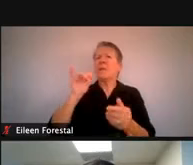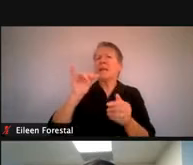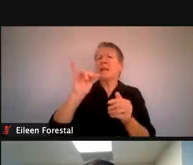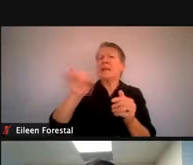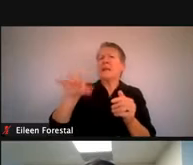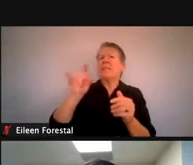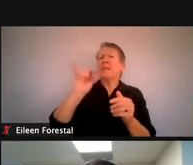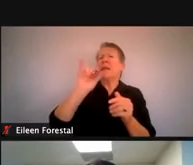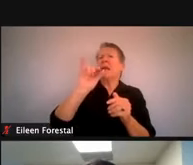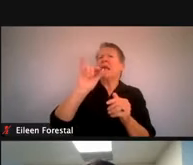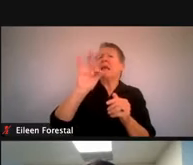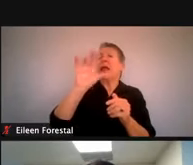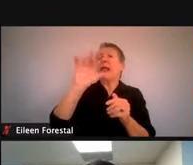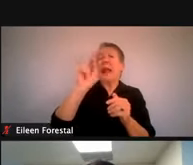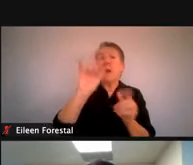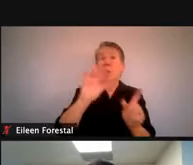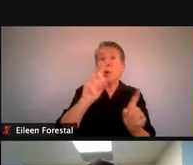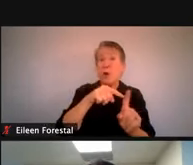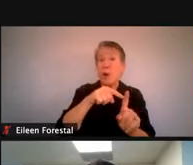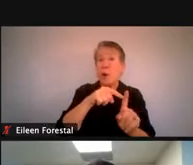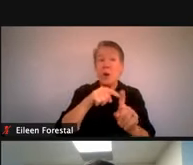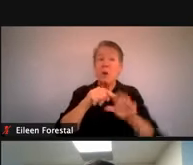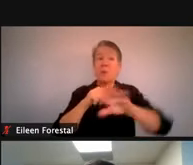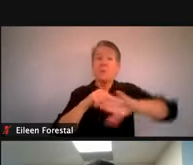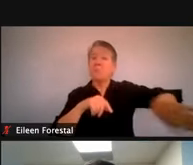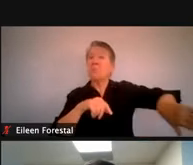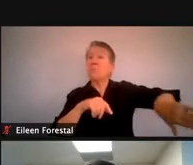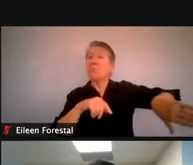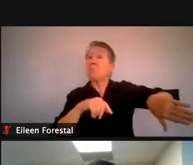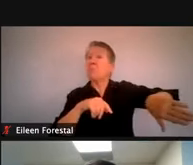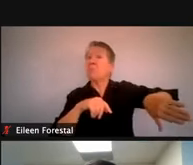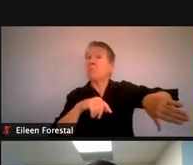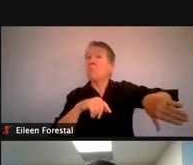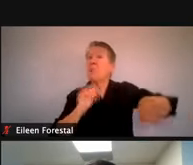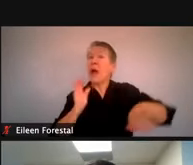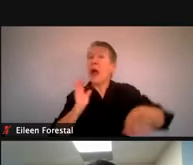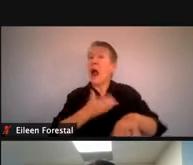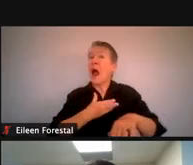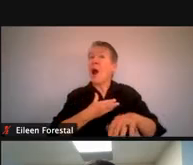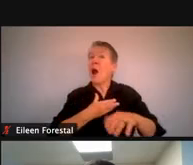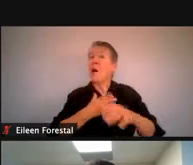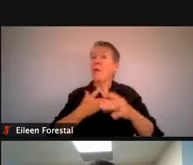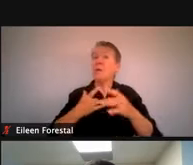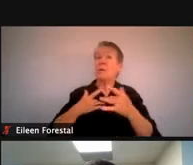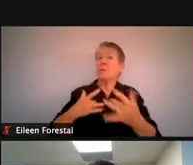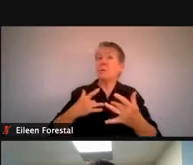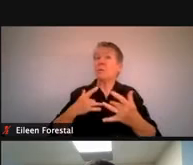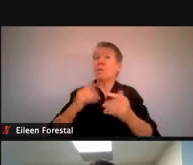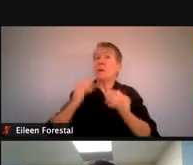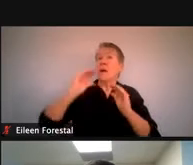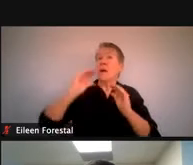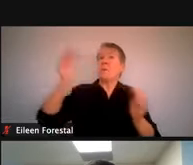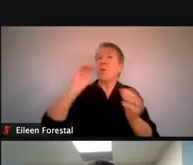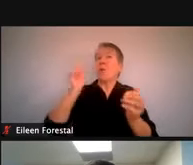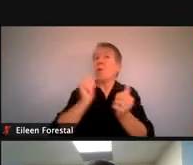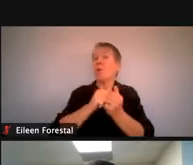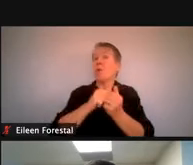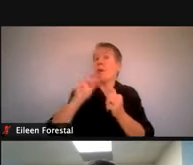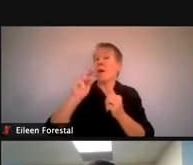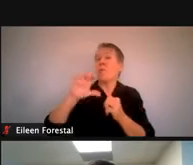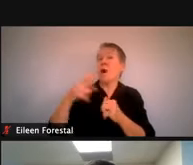trend over the last 6 weeks, it followed exactly what we saw back in March and April, where the North got